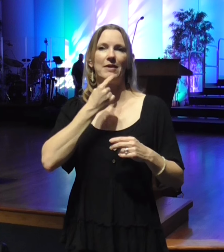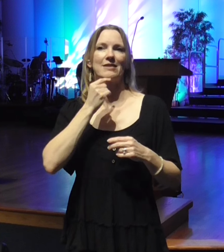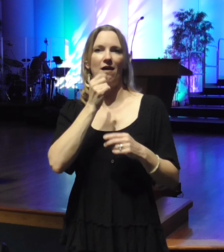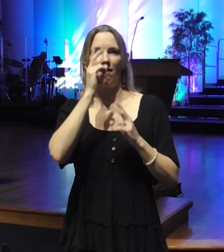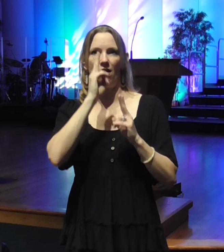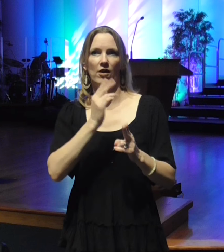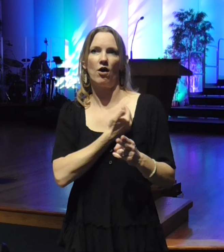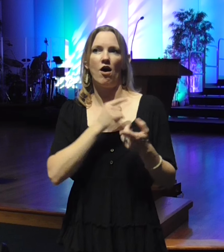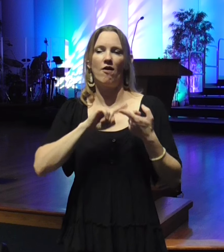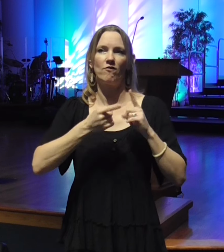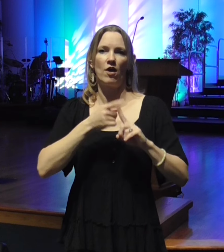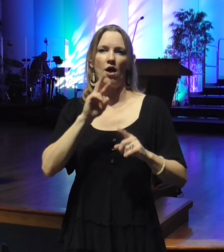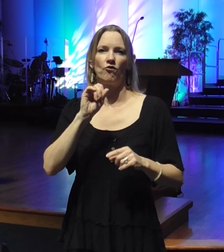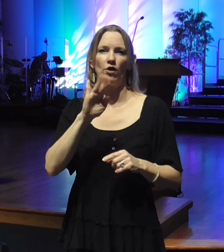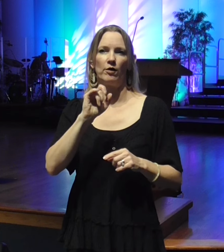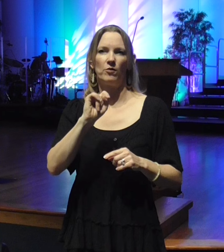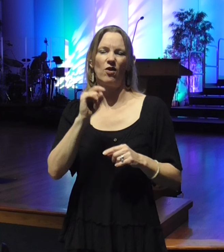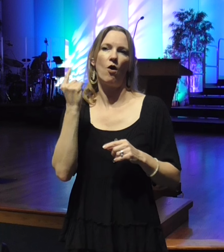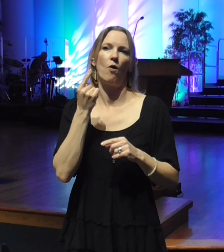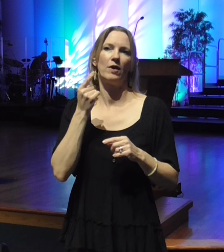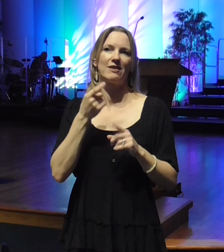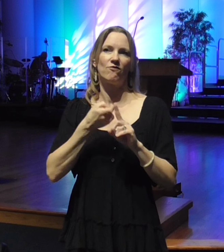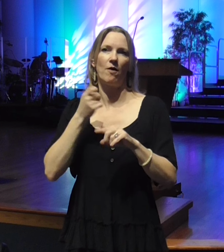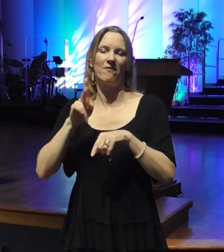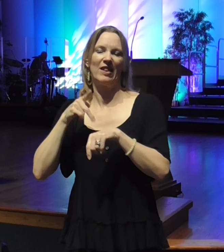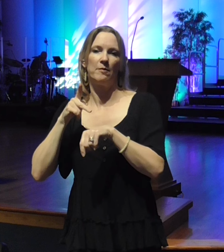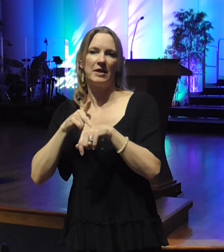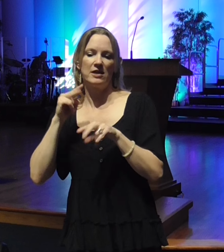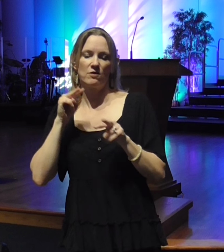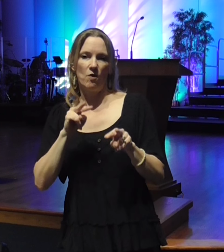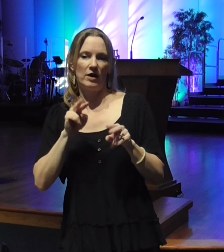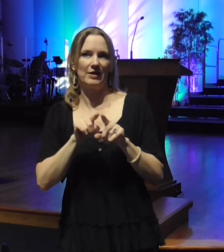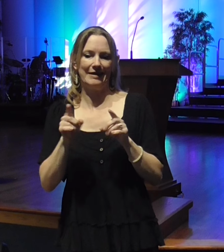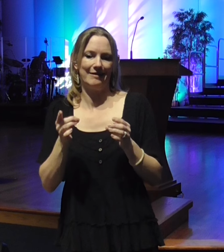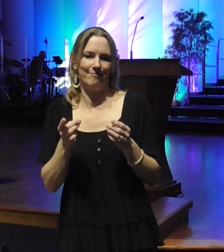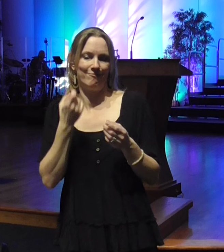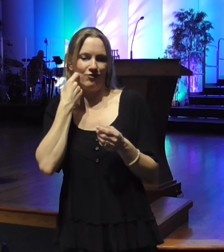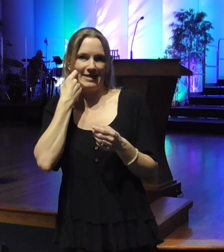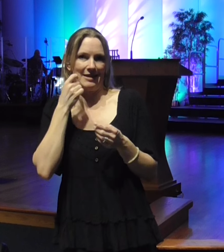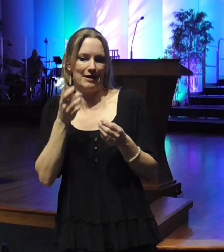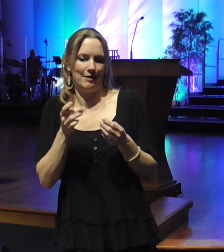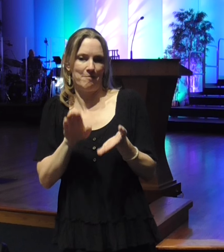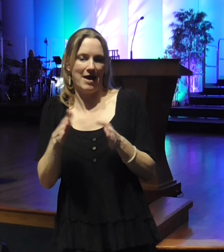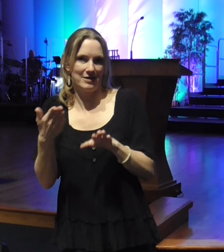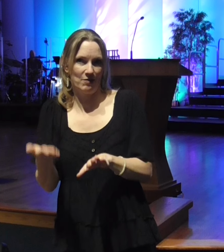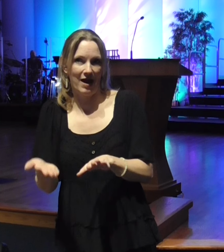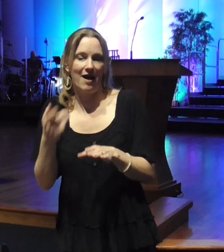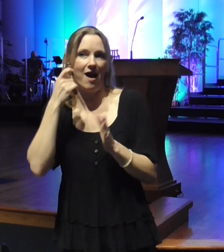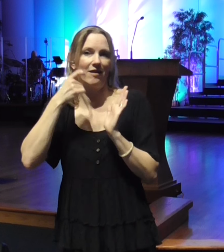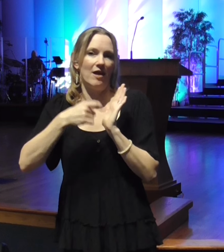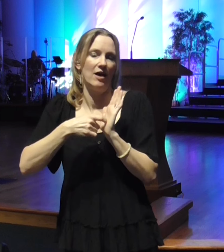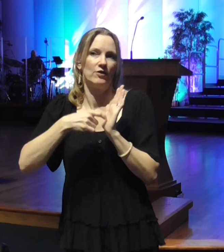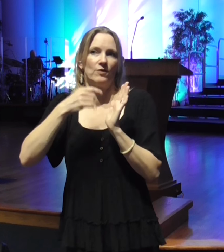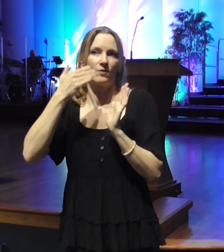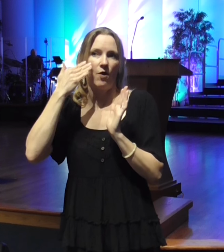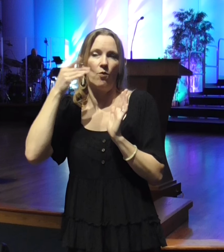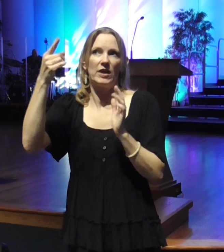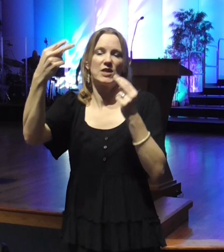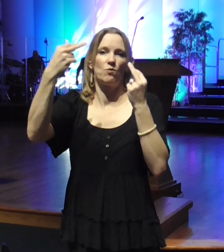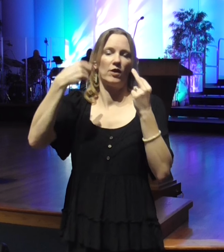honoring our friend Robert, who was always watching from the Philippines, who passed away suddenly, and acknowledge that he's watching us in new and